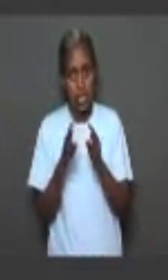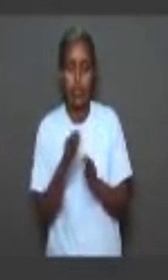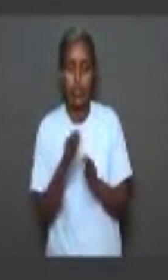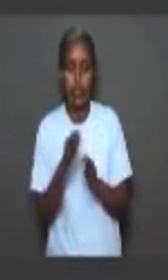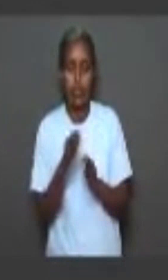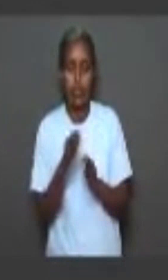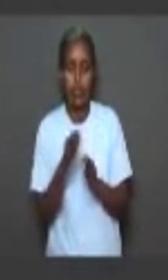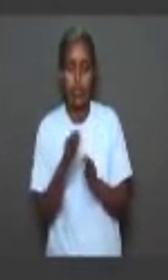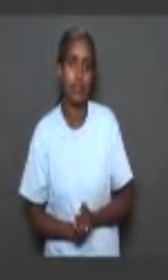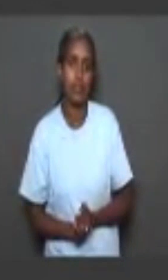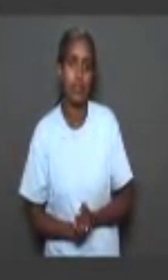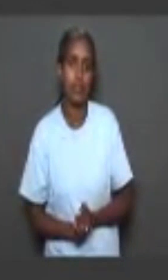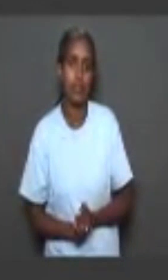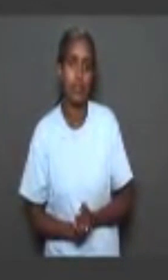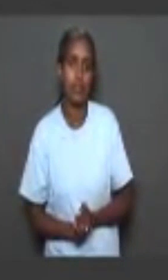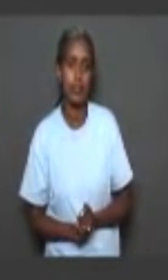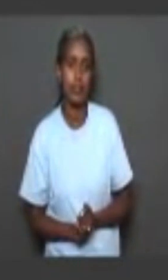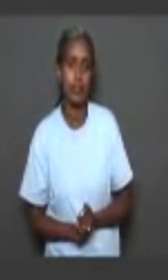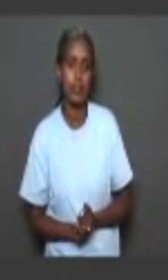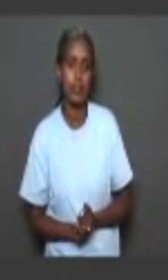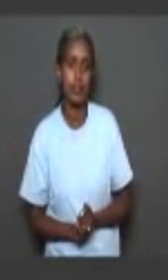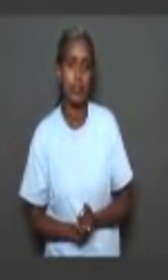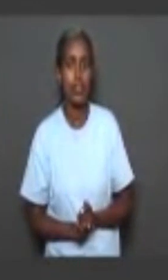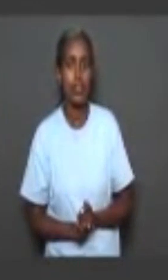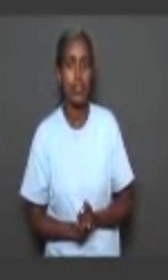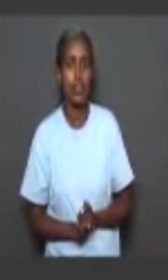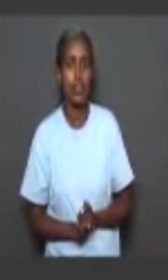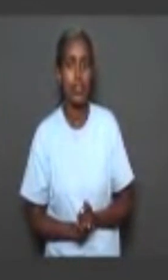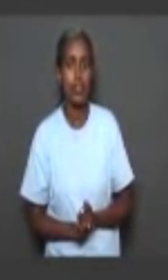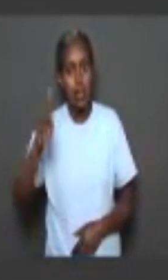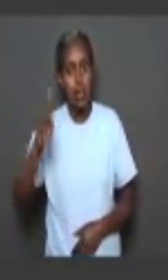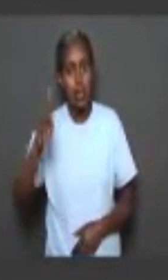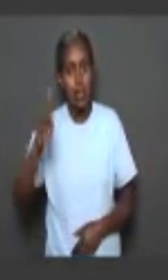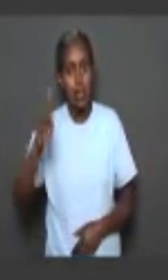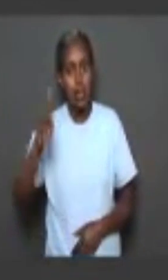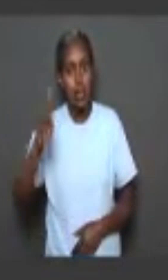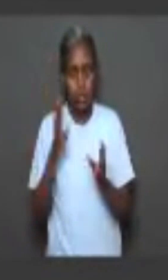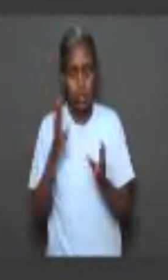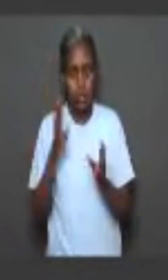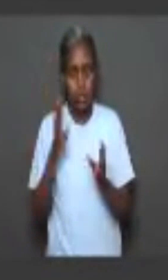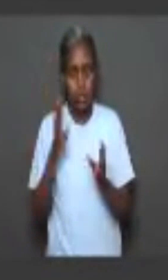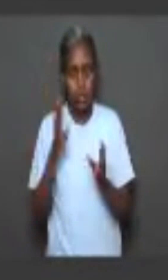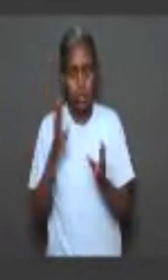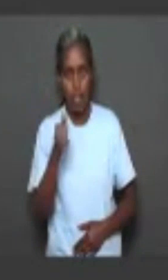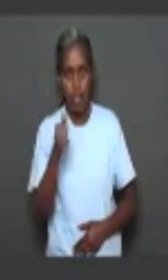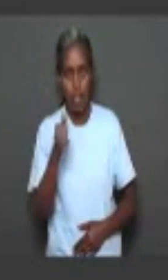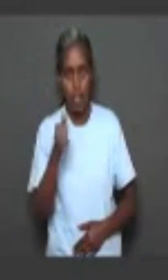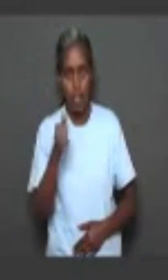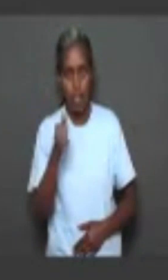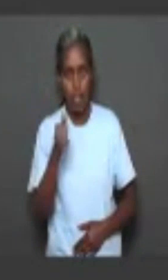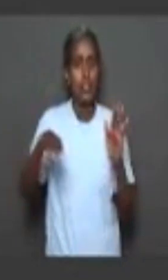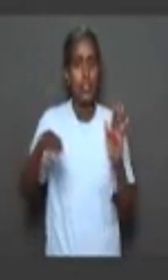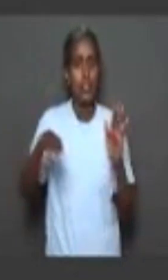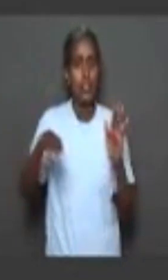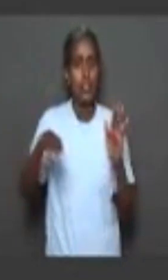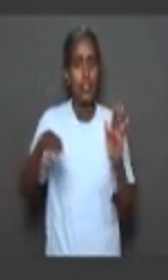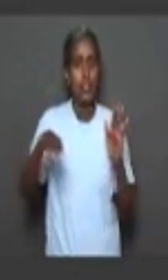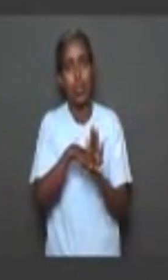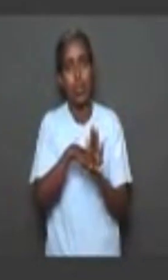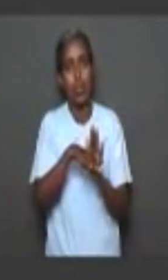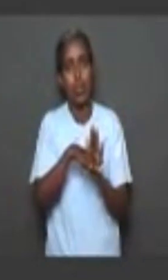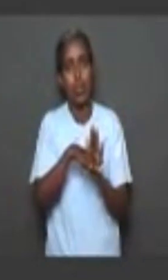The power set of A denoted by P